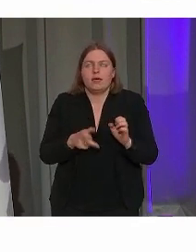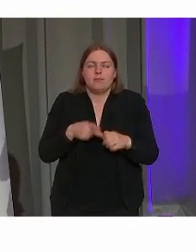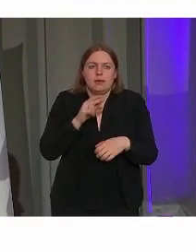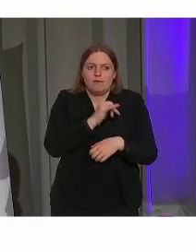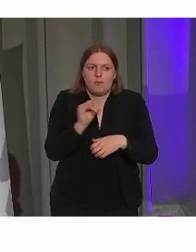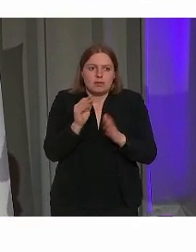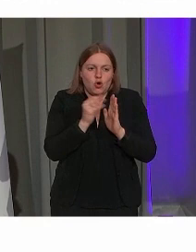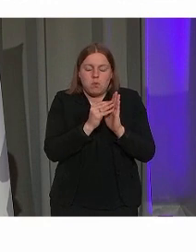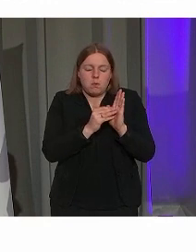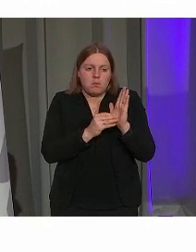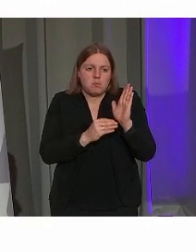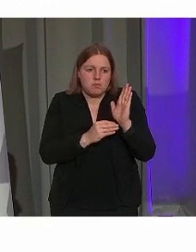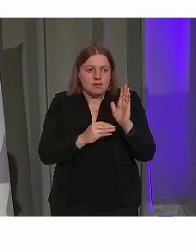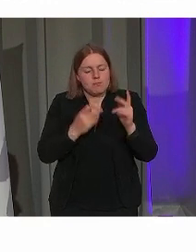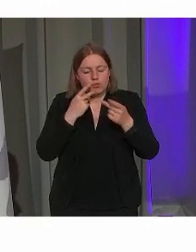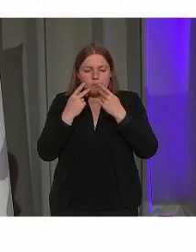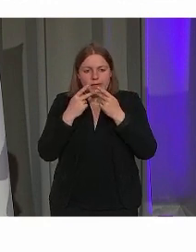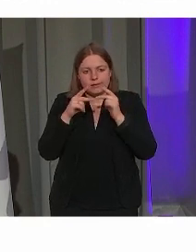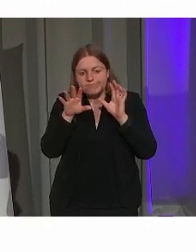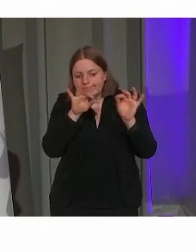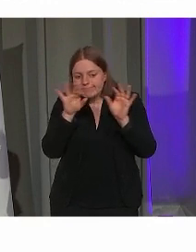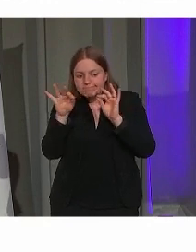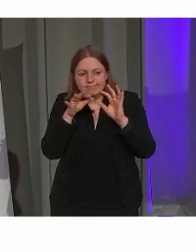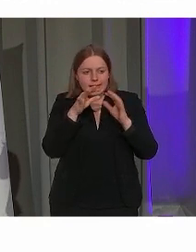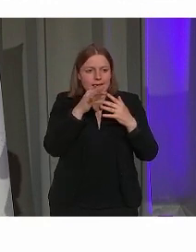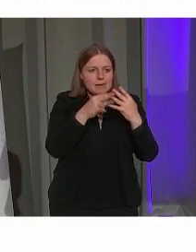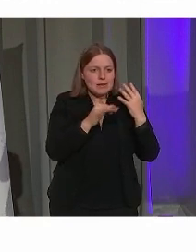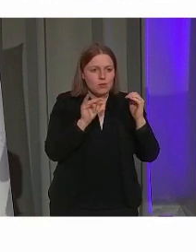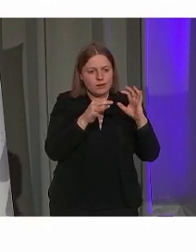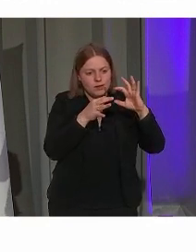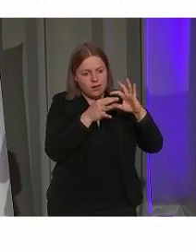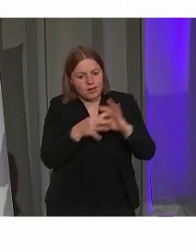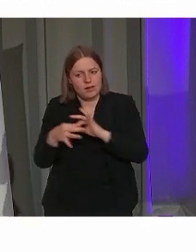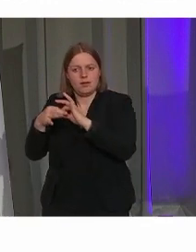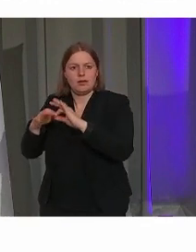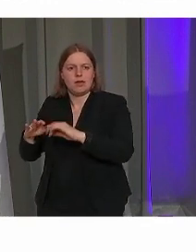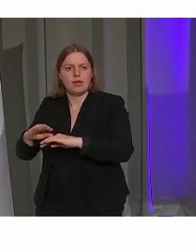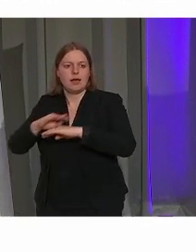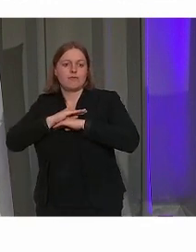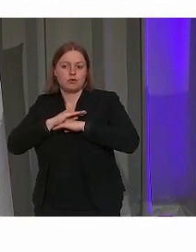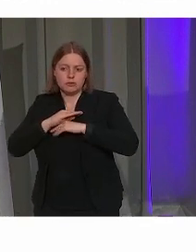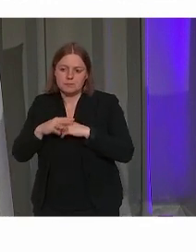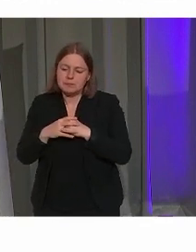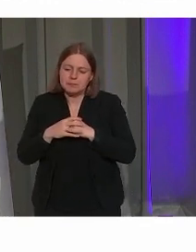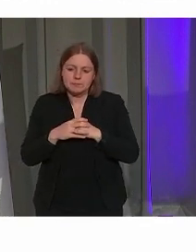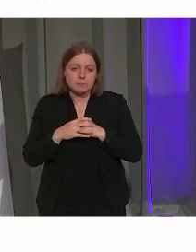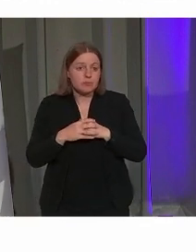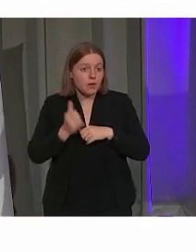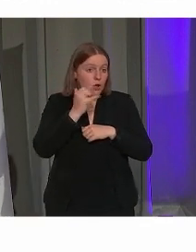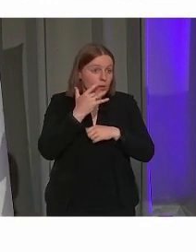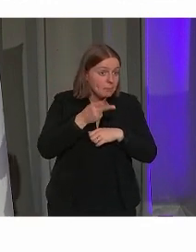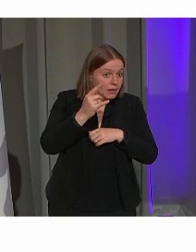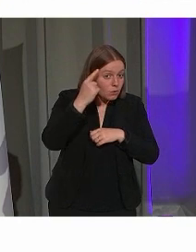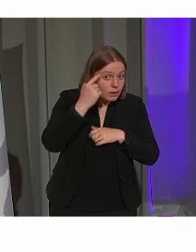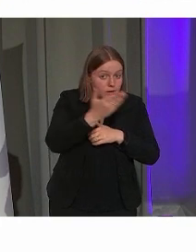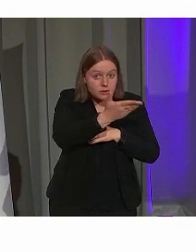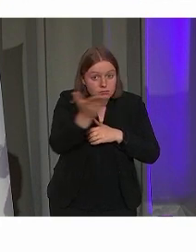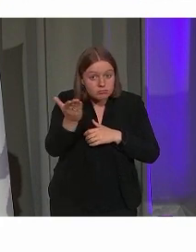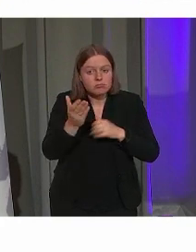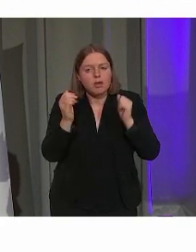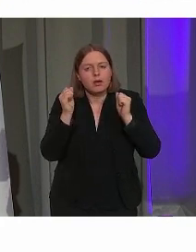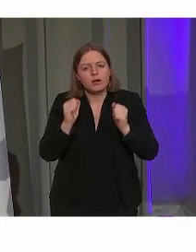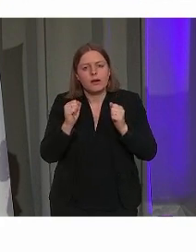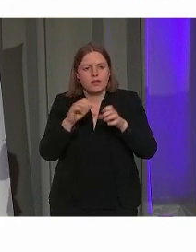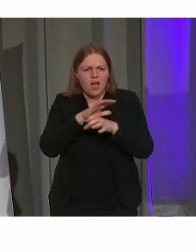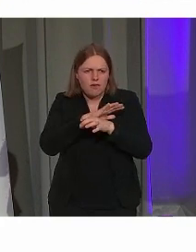we talked about our plan. I tried to give you the examples that have more